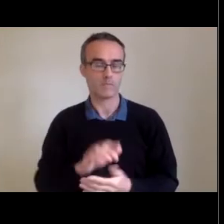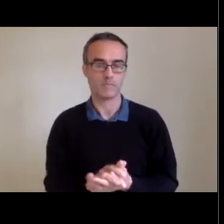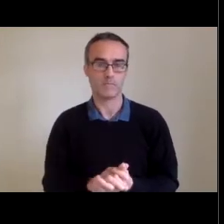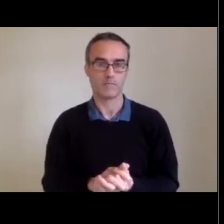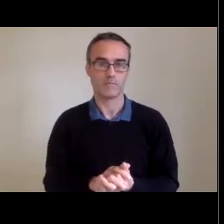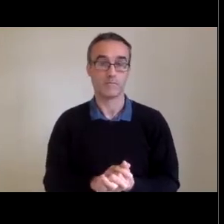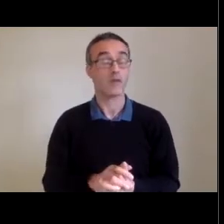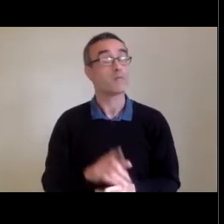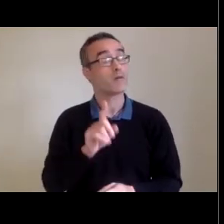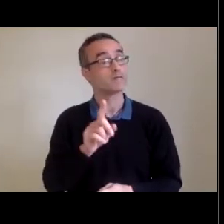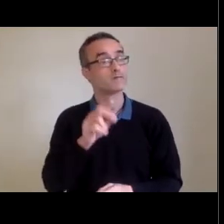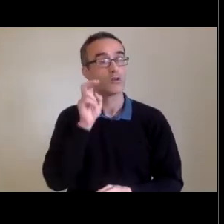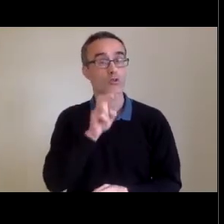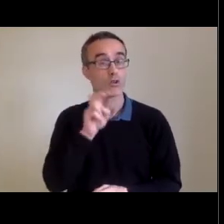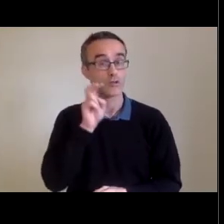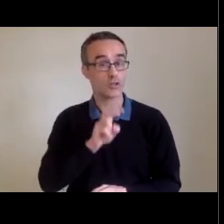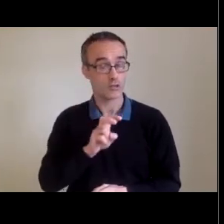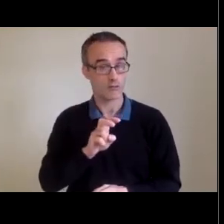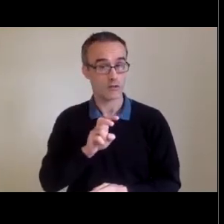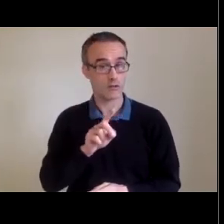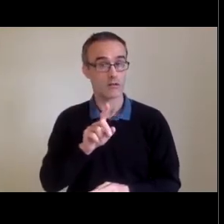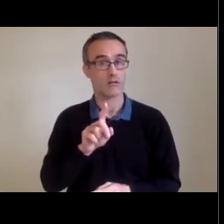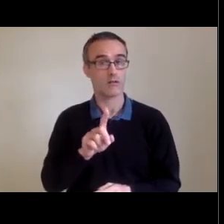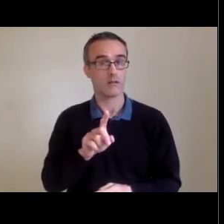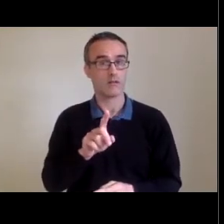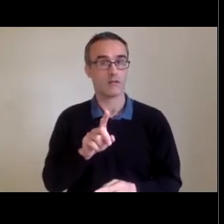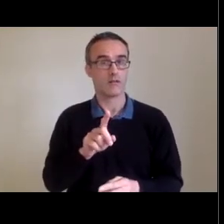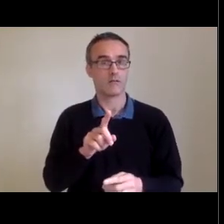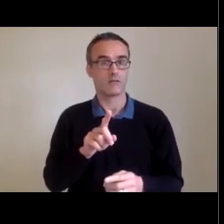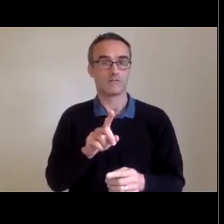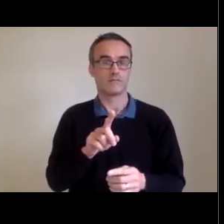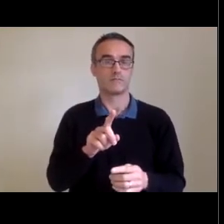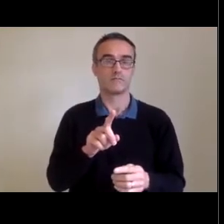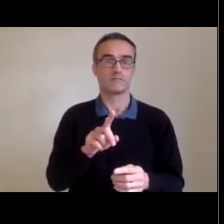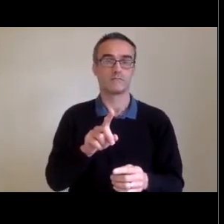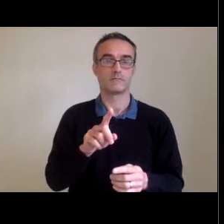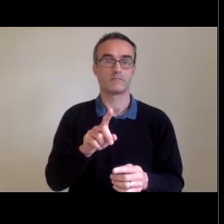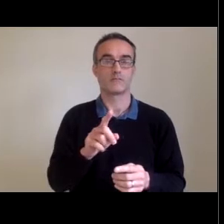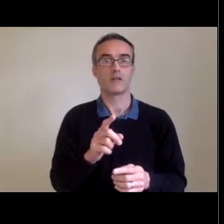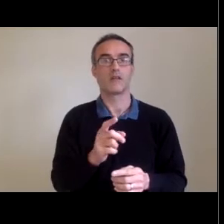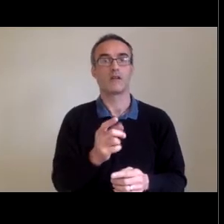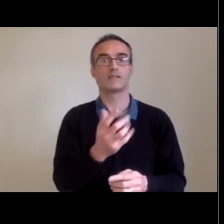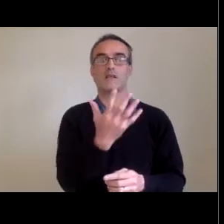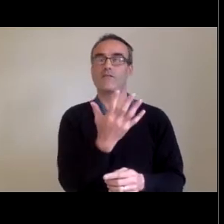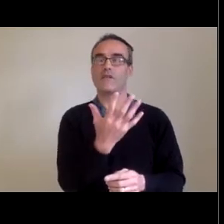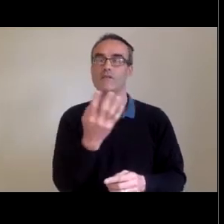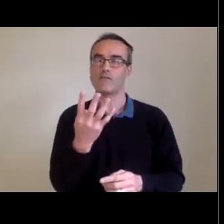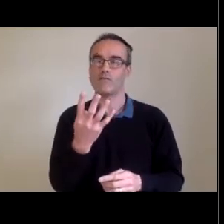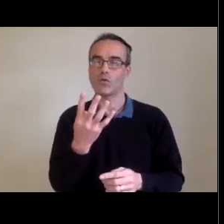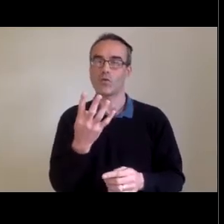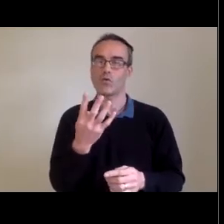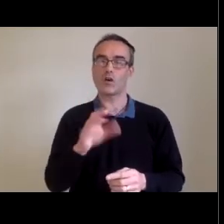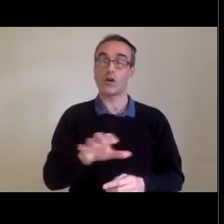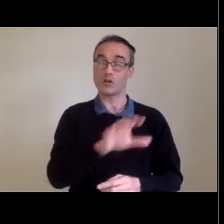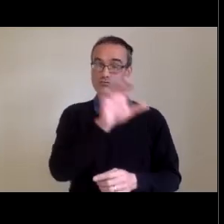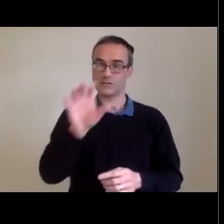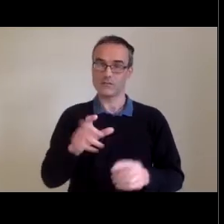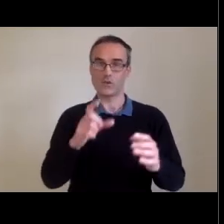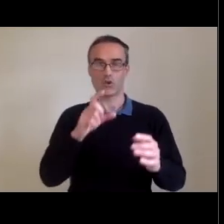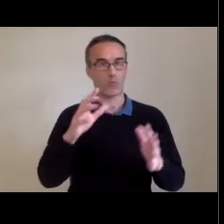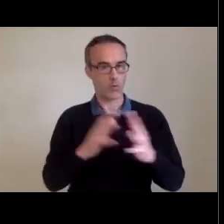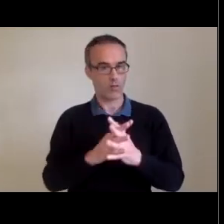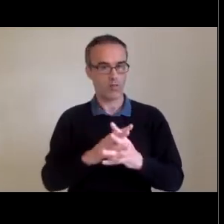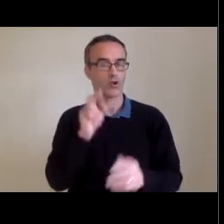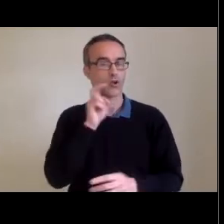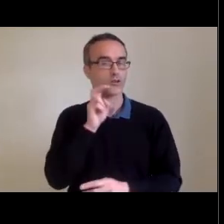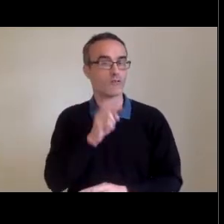in Nigeria being one of the 54 countries of the Commonwealth, Nigeria today has